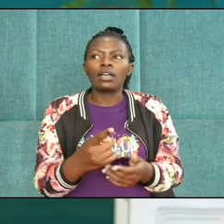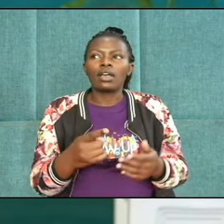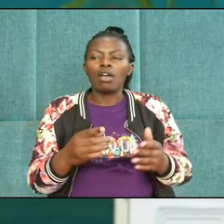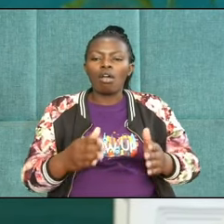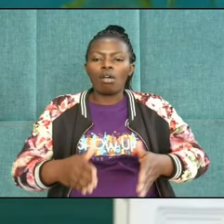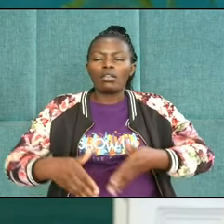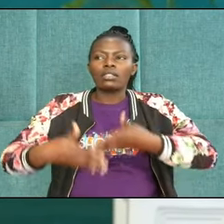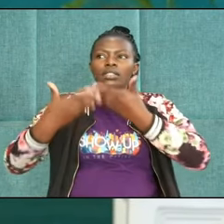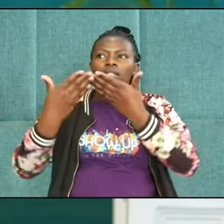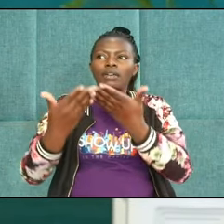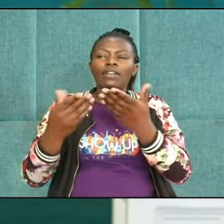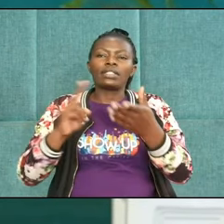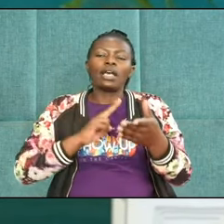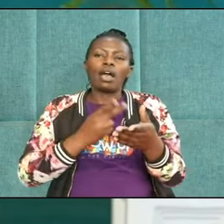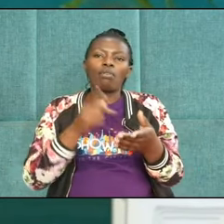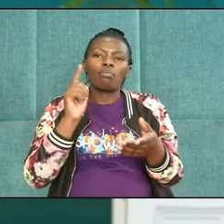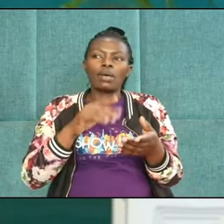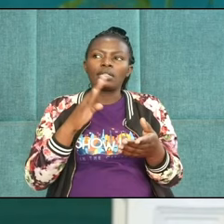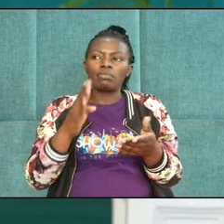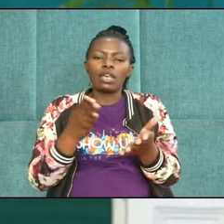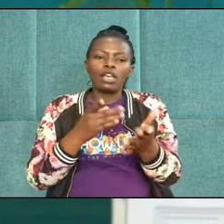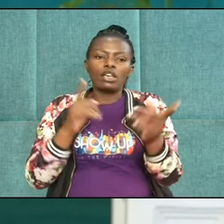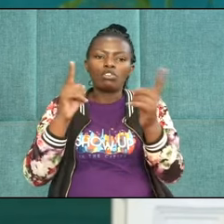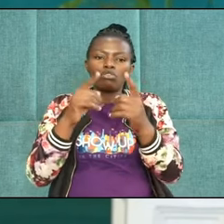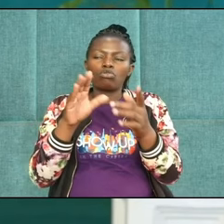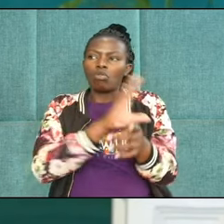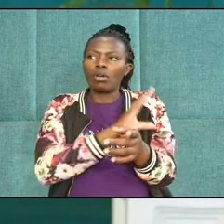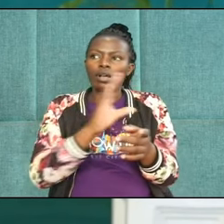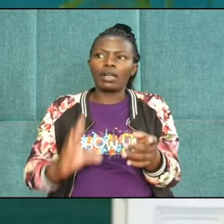like we saw Mary doing.